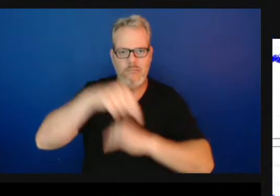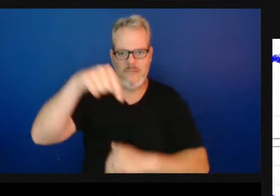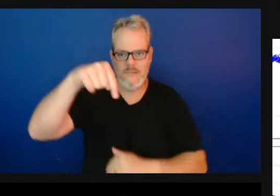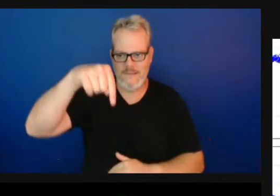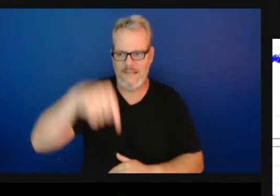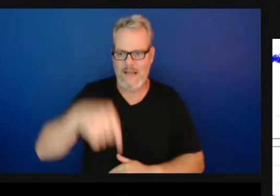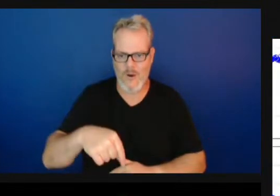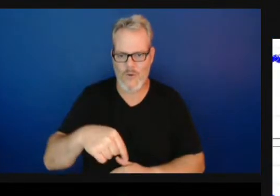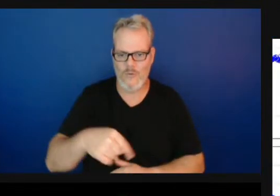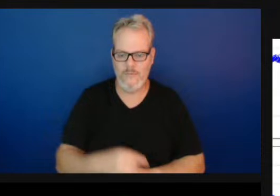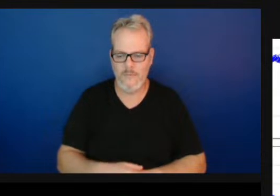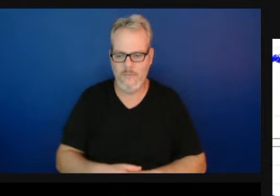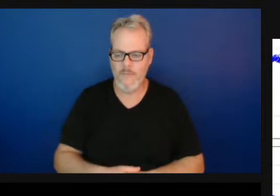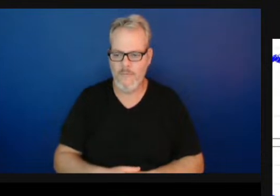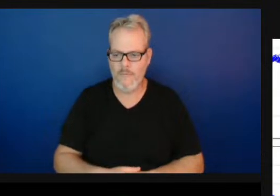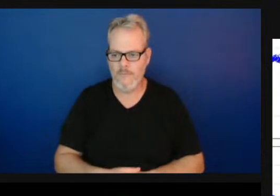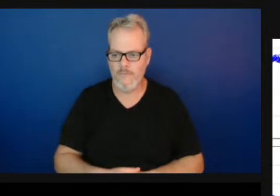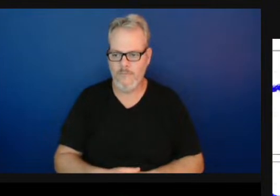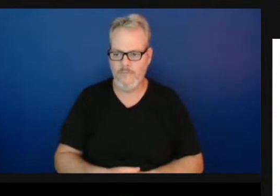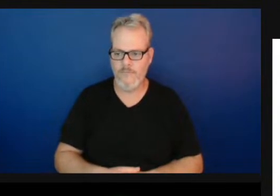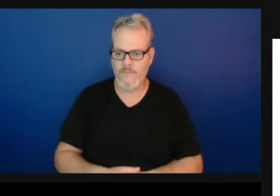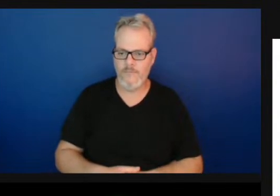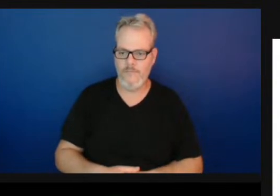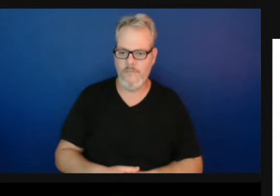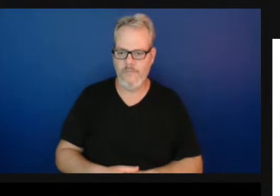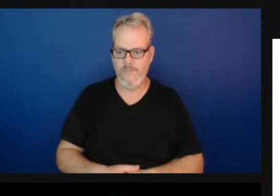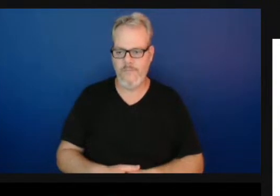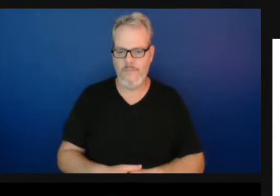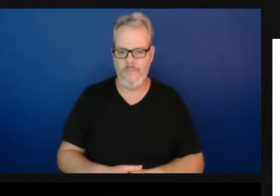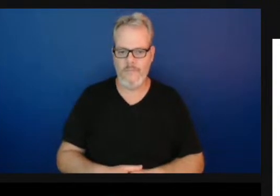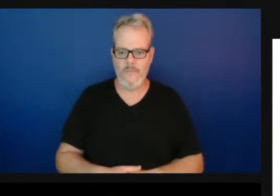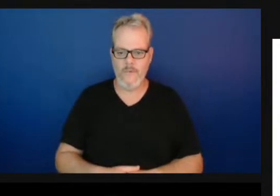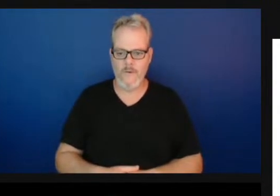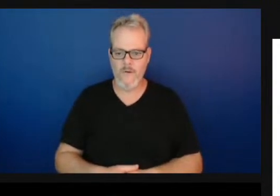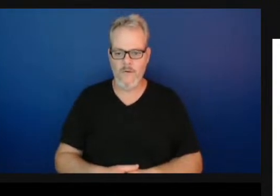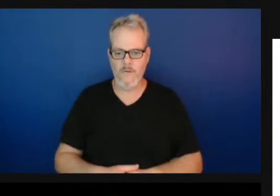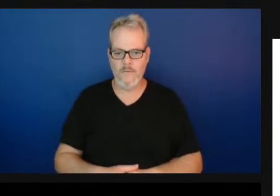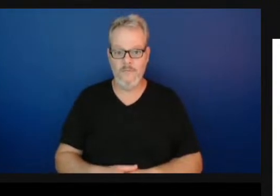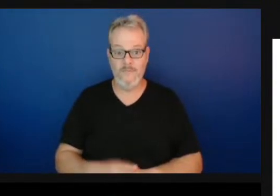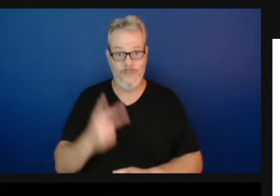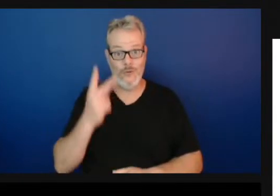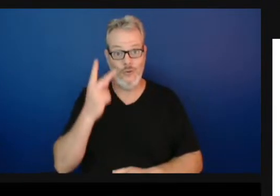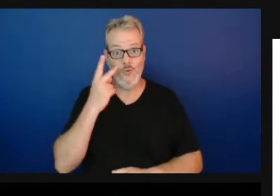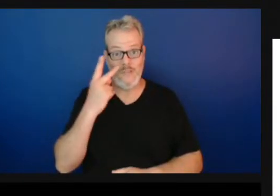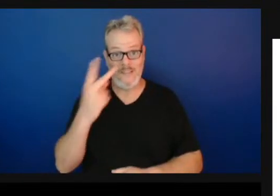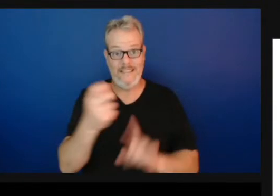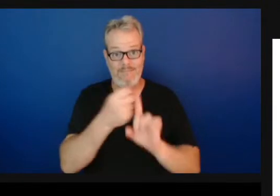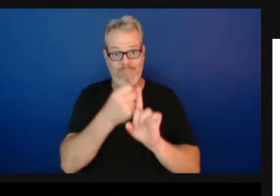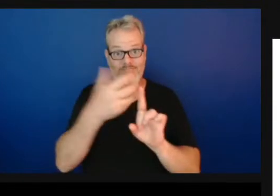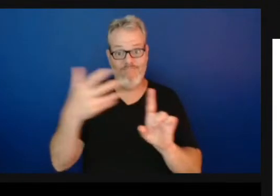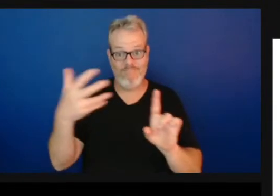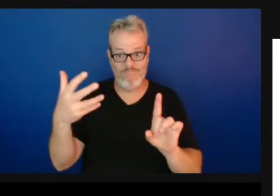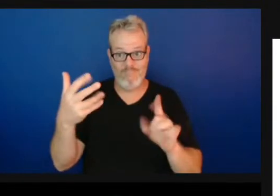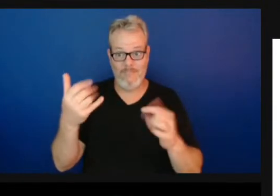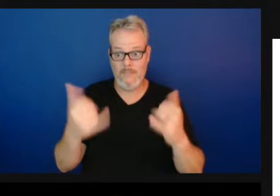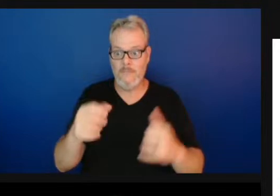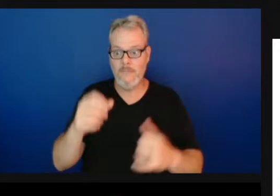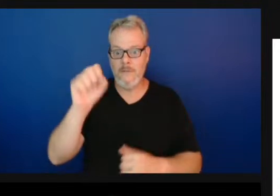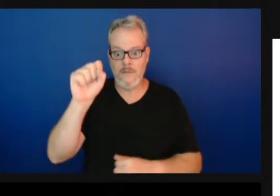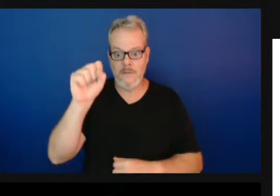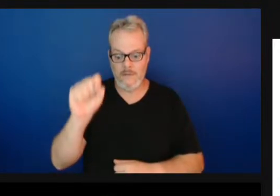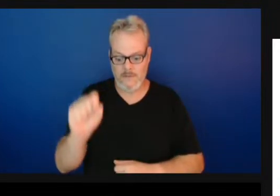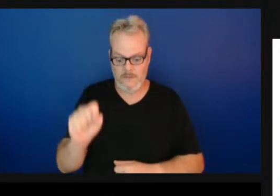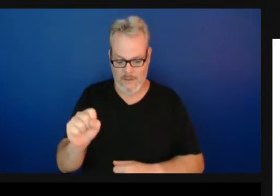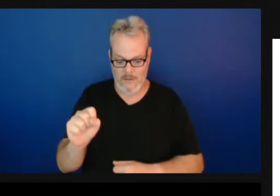this right-hand part of it. But you can see the big picture here. So to the southwest, 1.5 miles